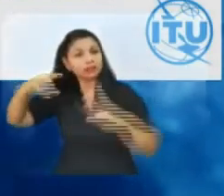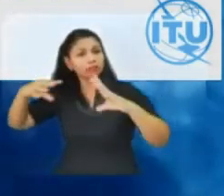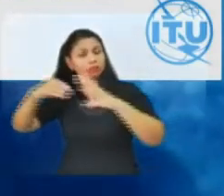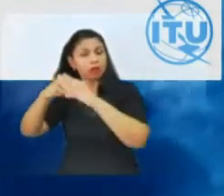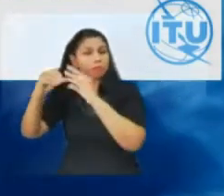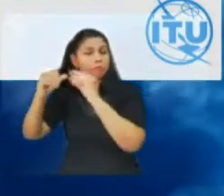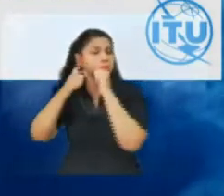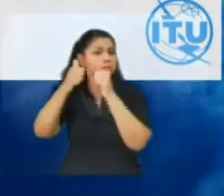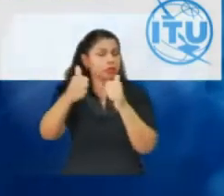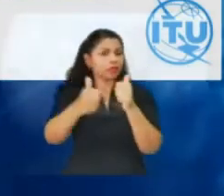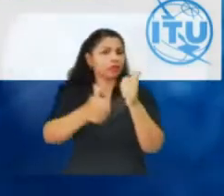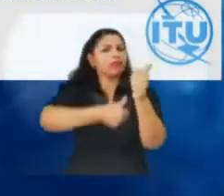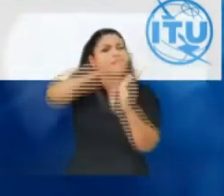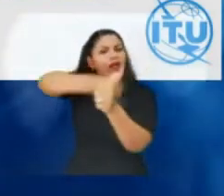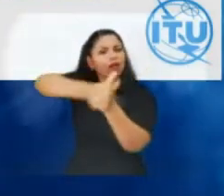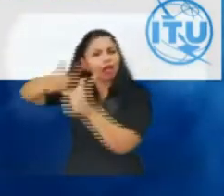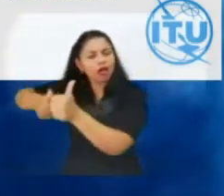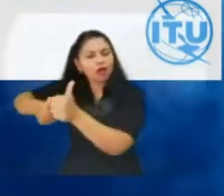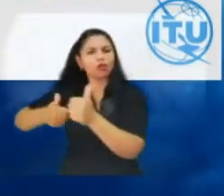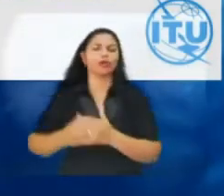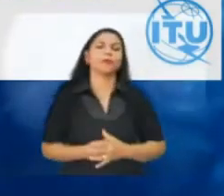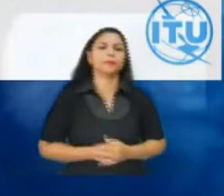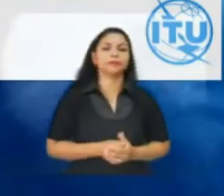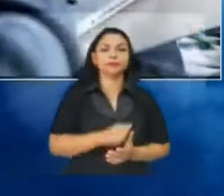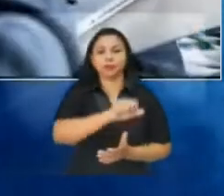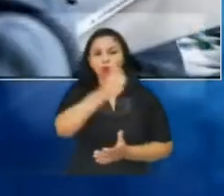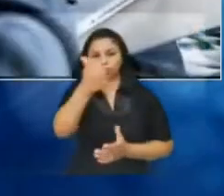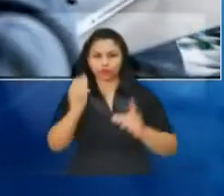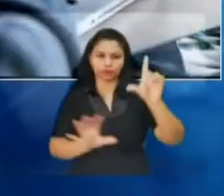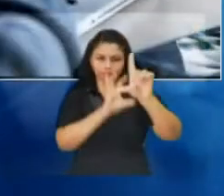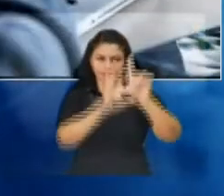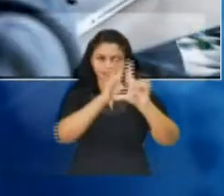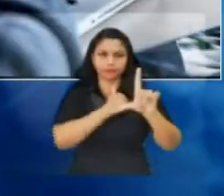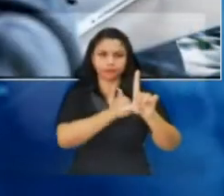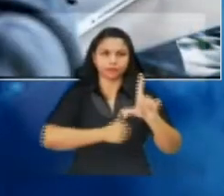each frequency band. Next, please. Siguiente, por favor.